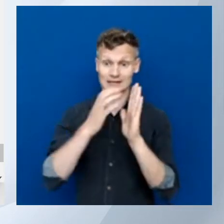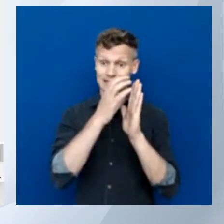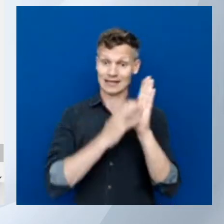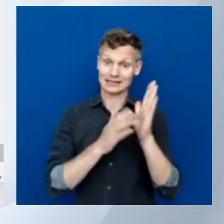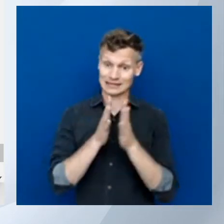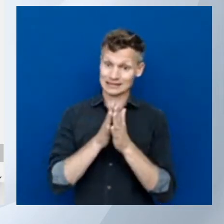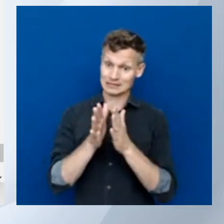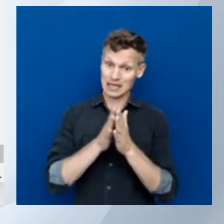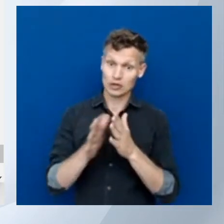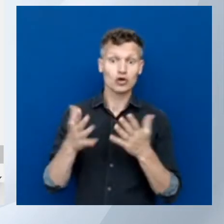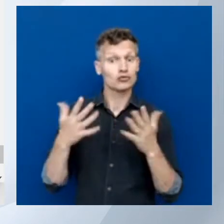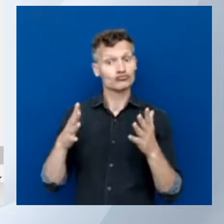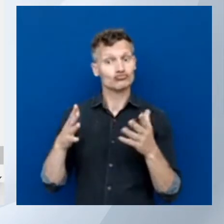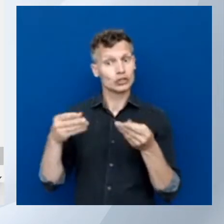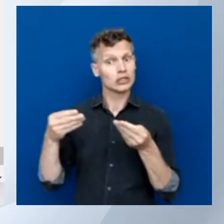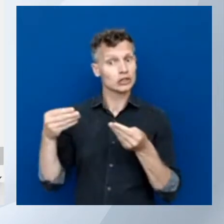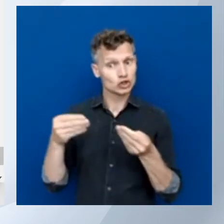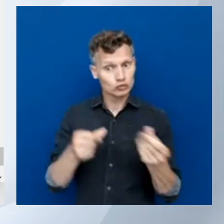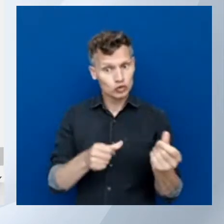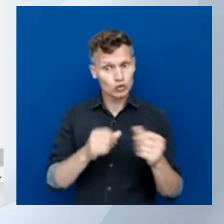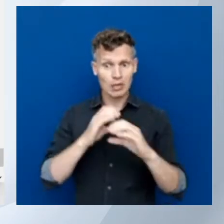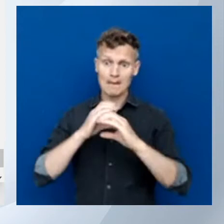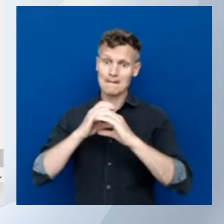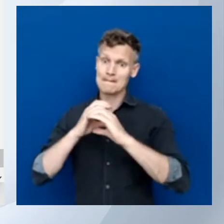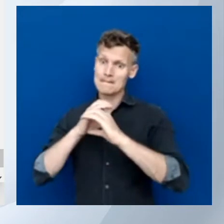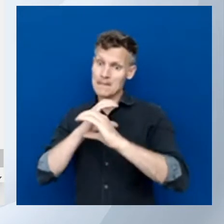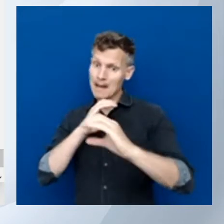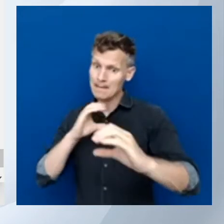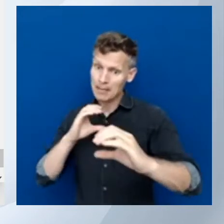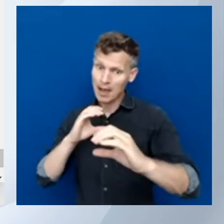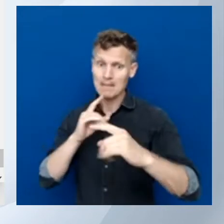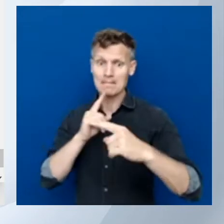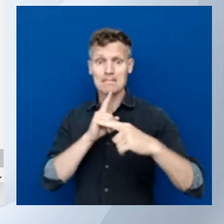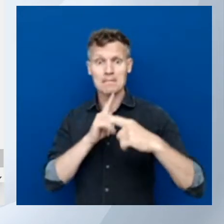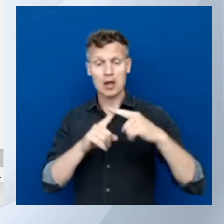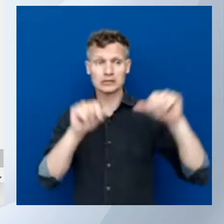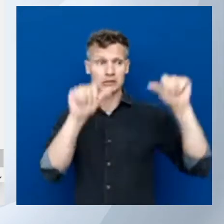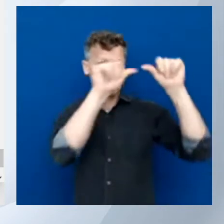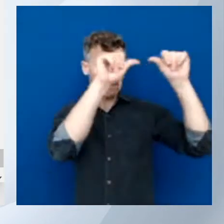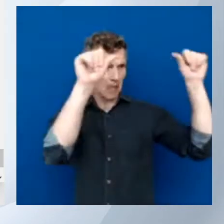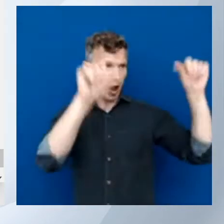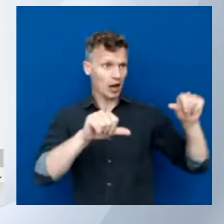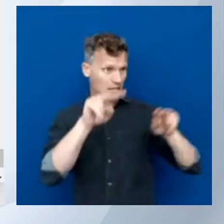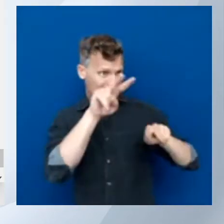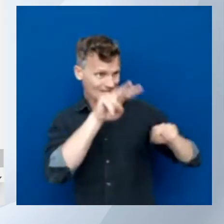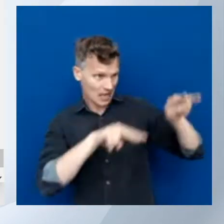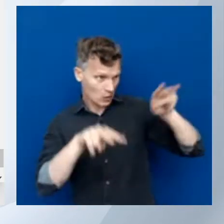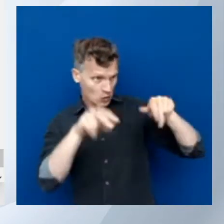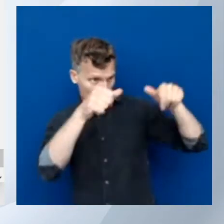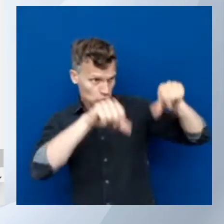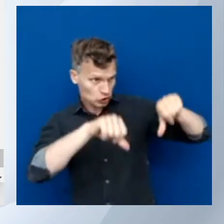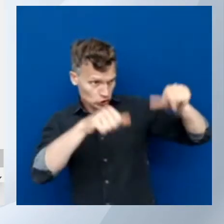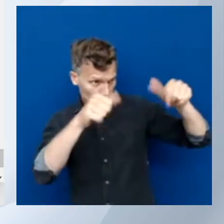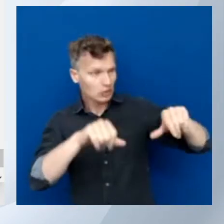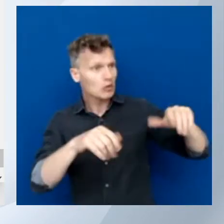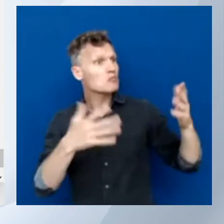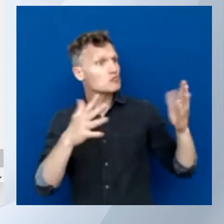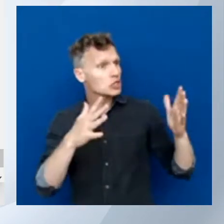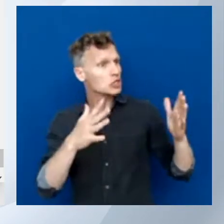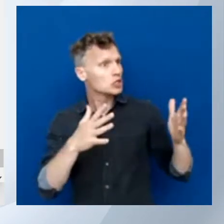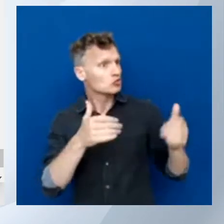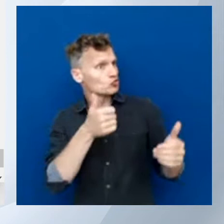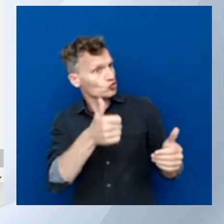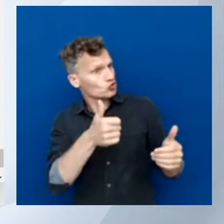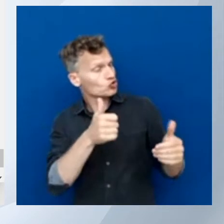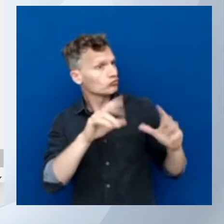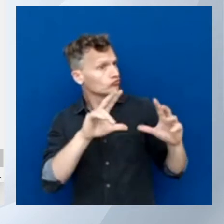pipeline, and the evaluation of the model is more straightforward and understandable. And the users also get a good overview of how